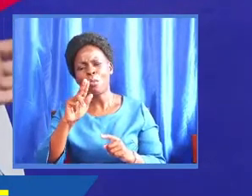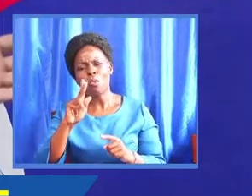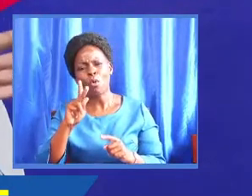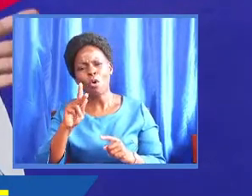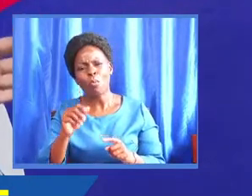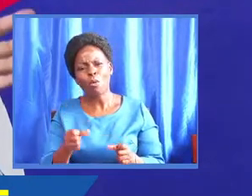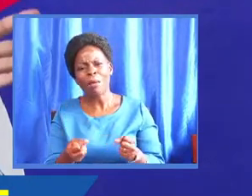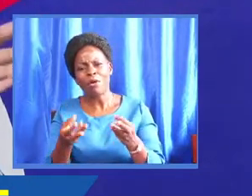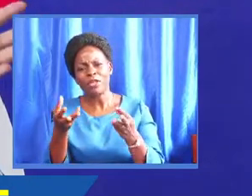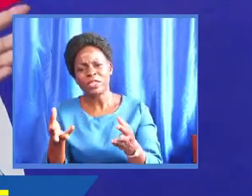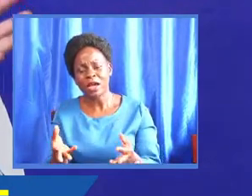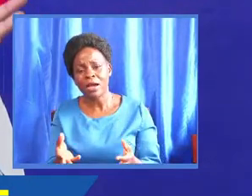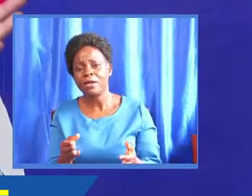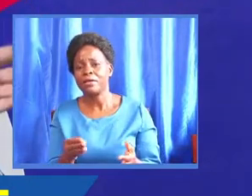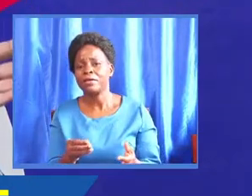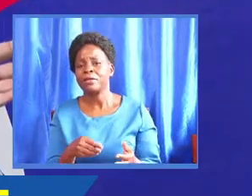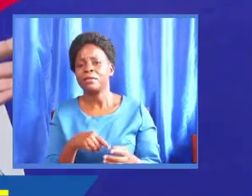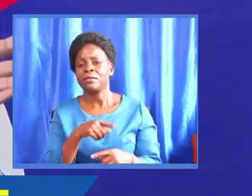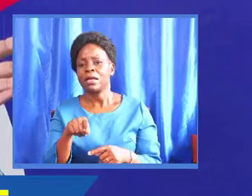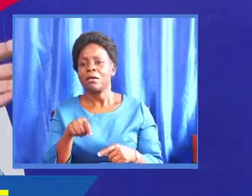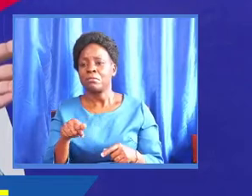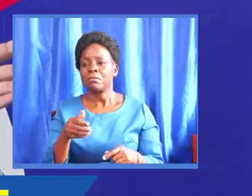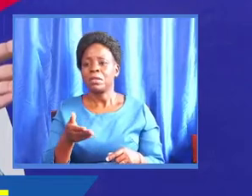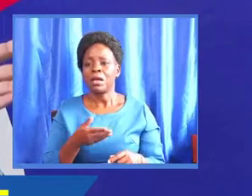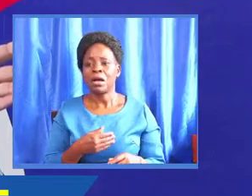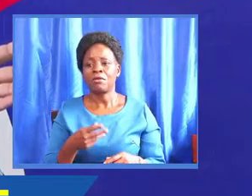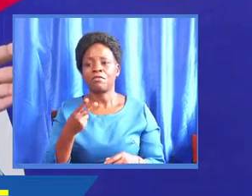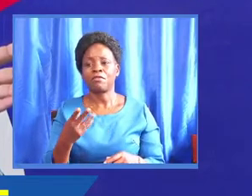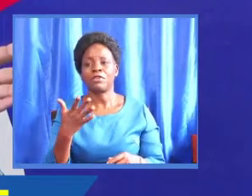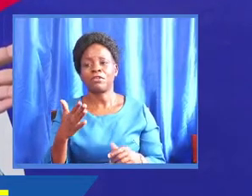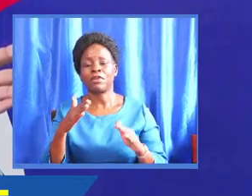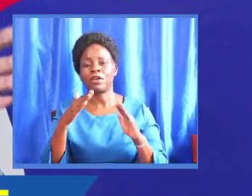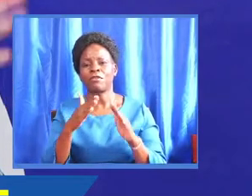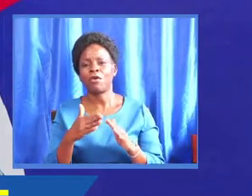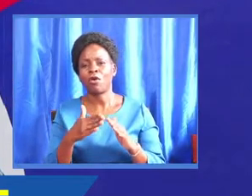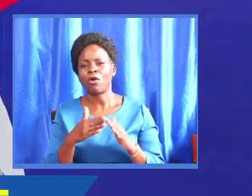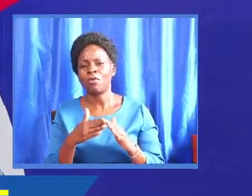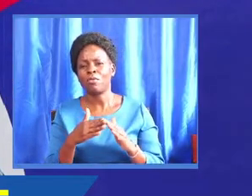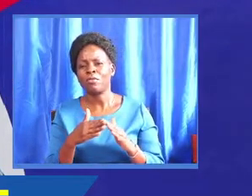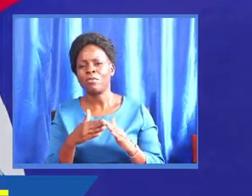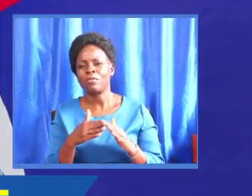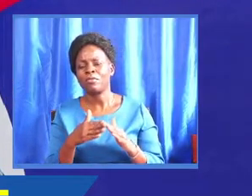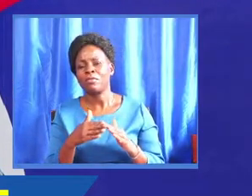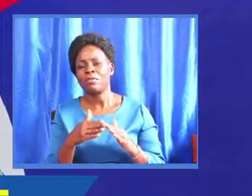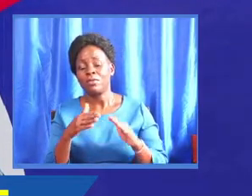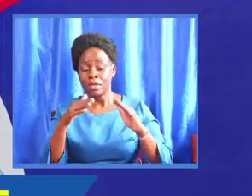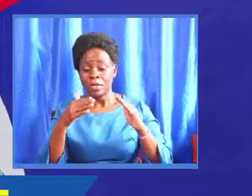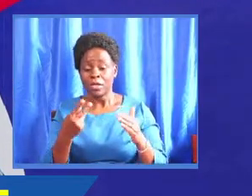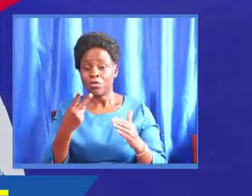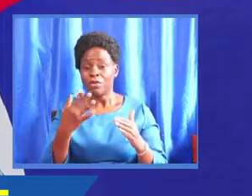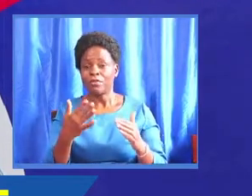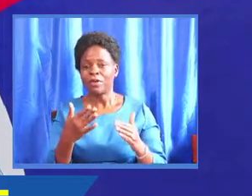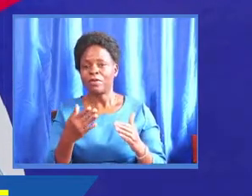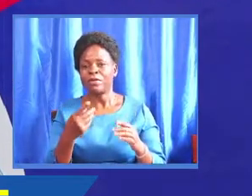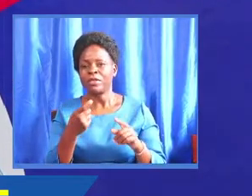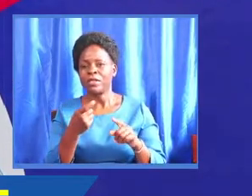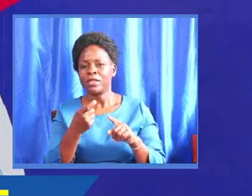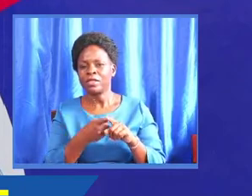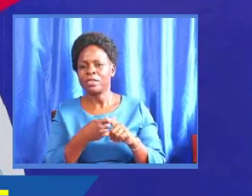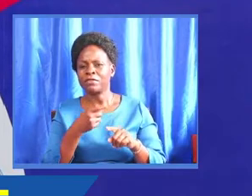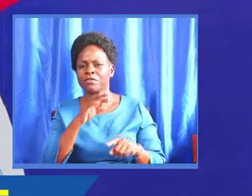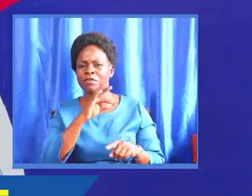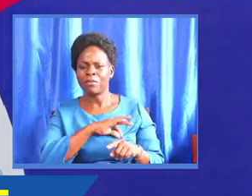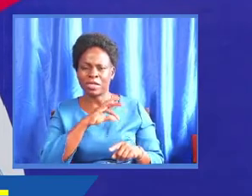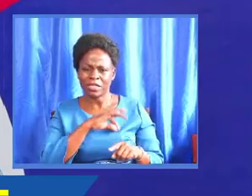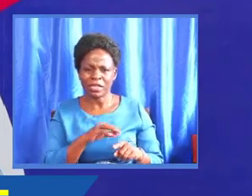the gentleman has acquired about 25 rooms. That's all residential space. That is his, you know. From the salary we give him